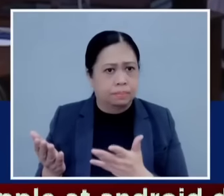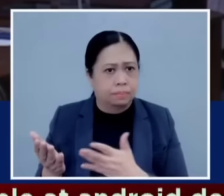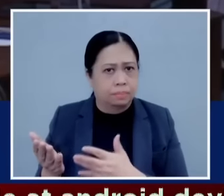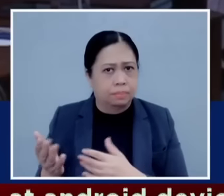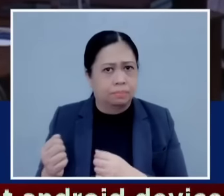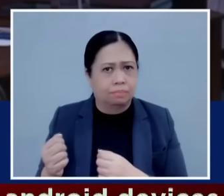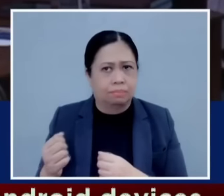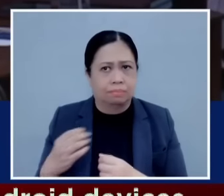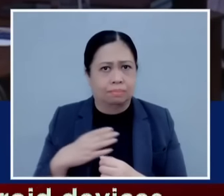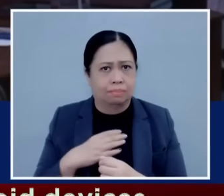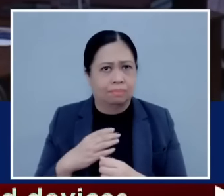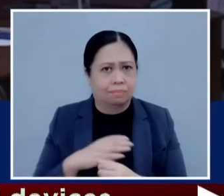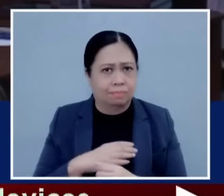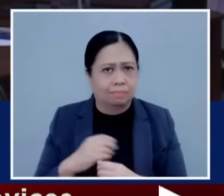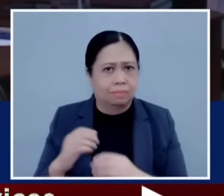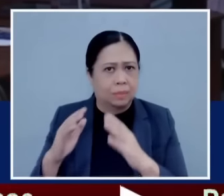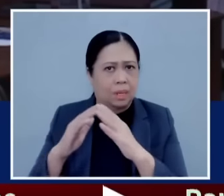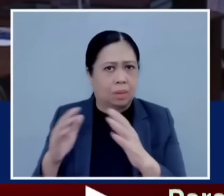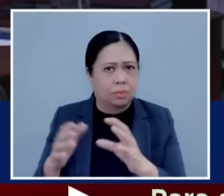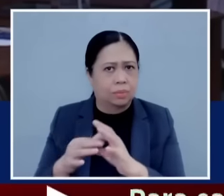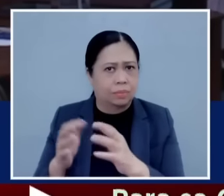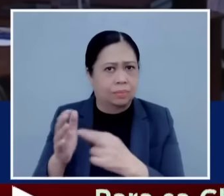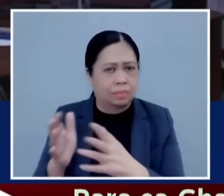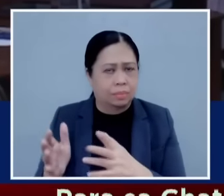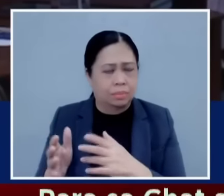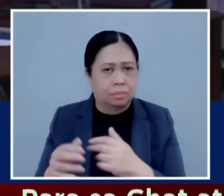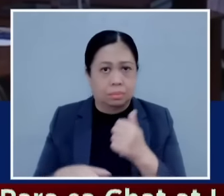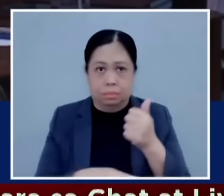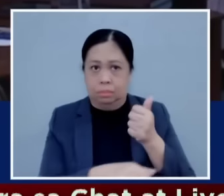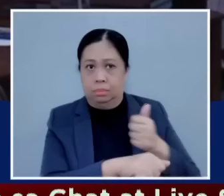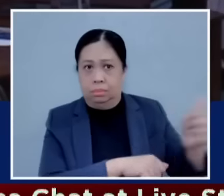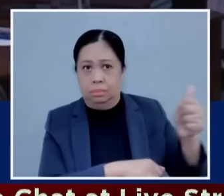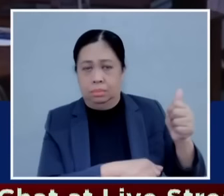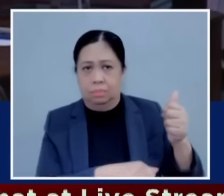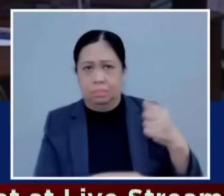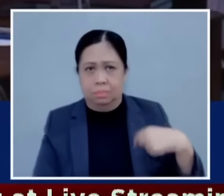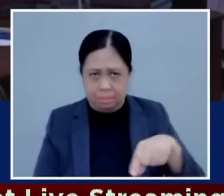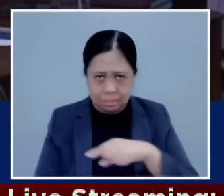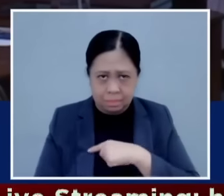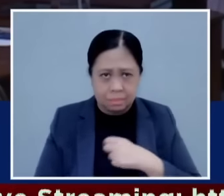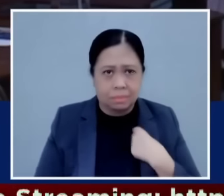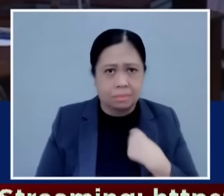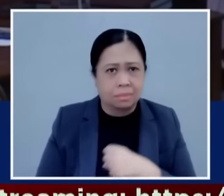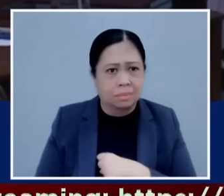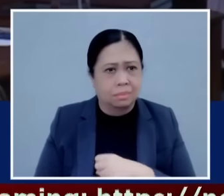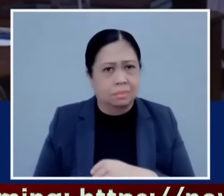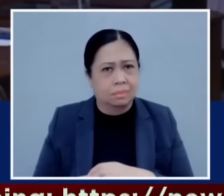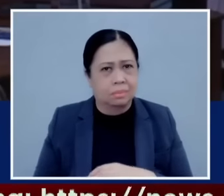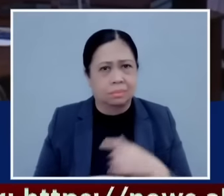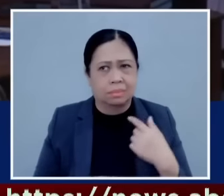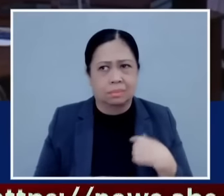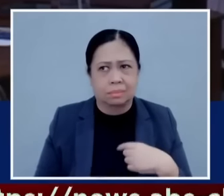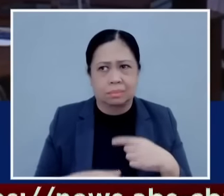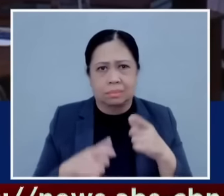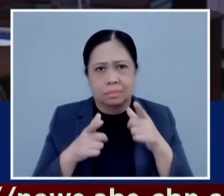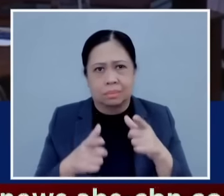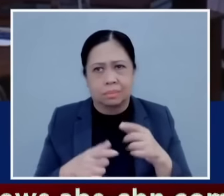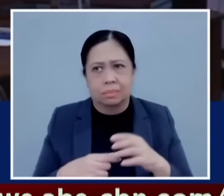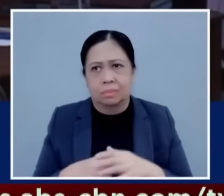house with the House of Representatives would accuse the Senate of coming up with